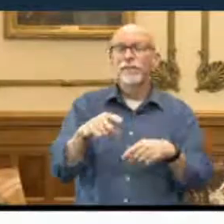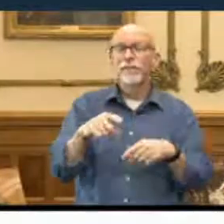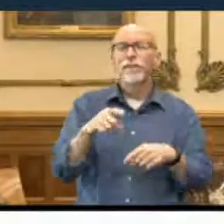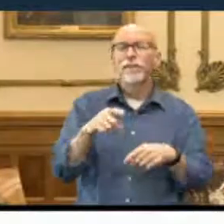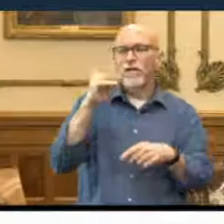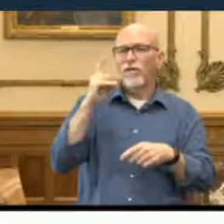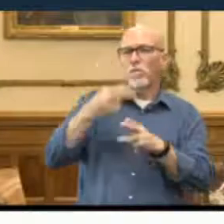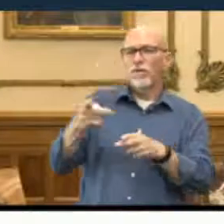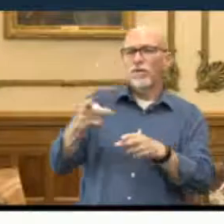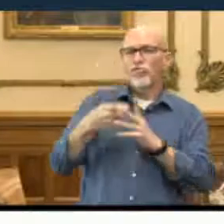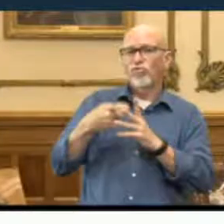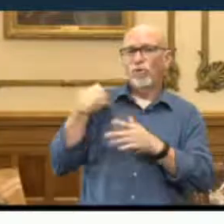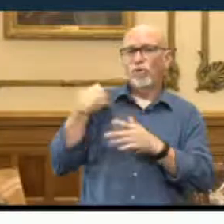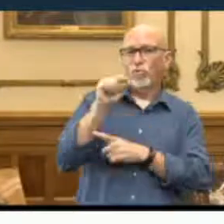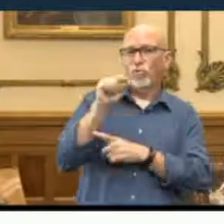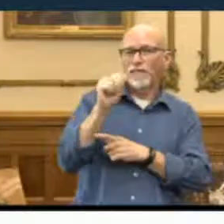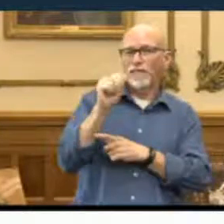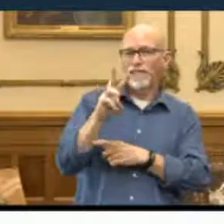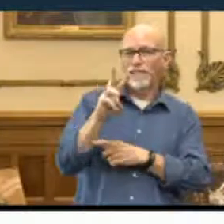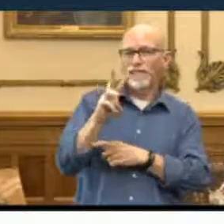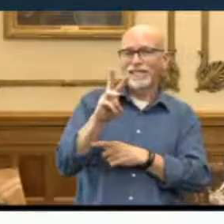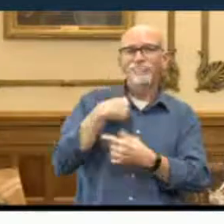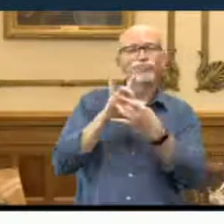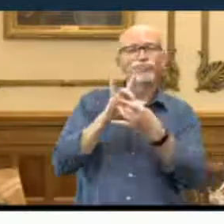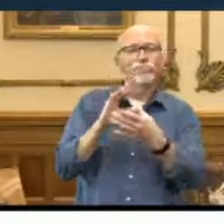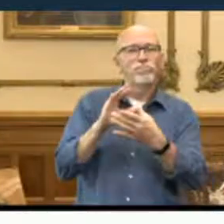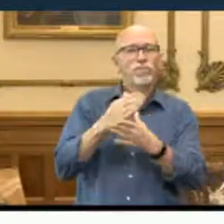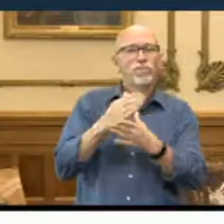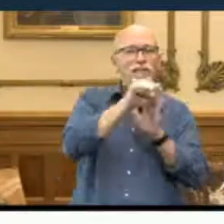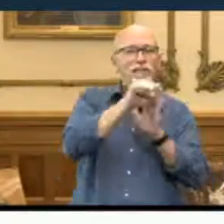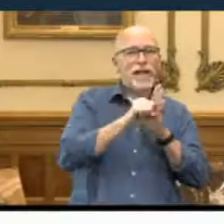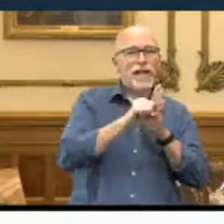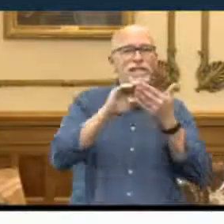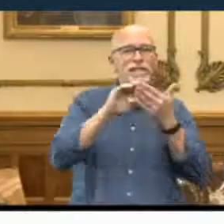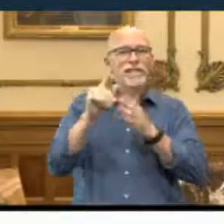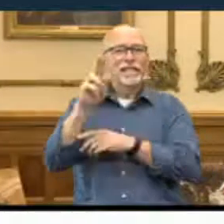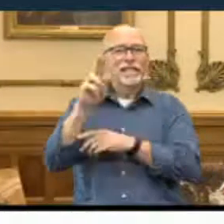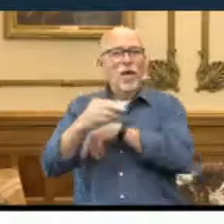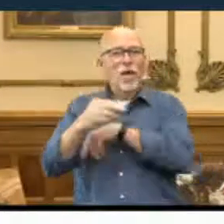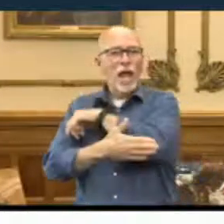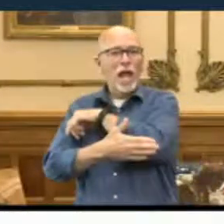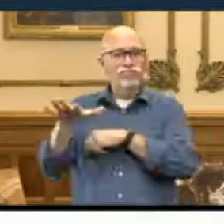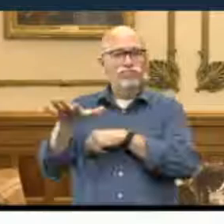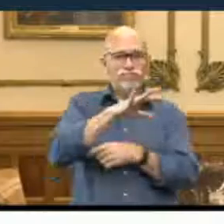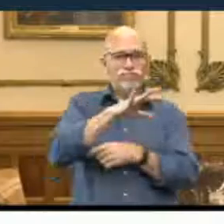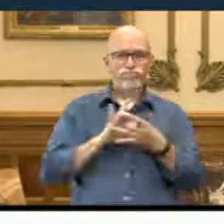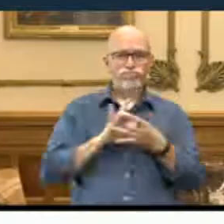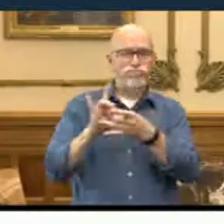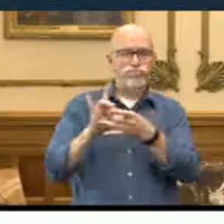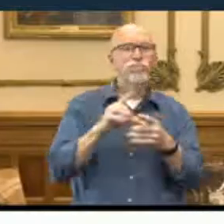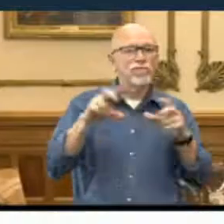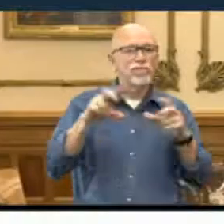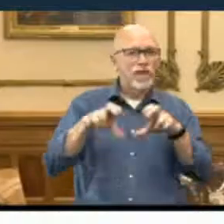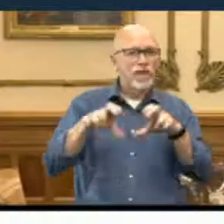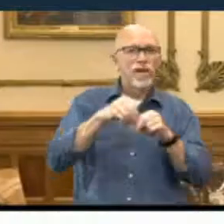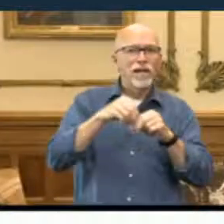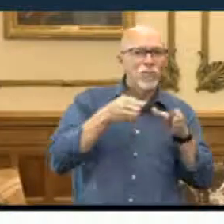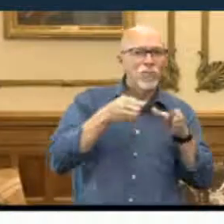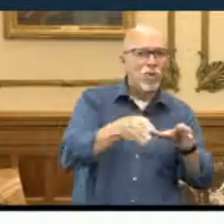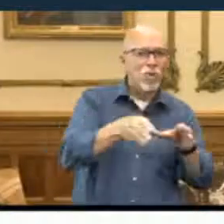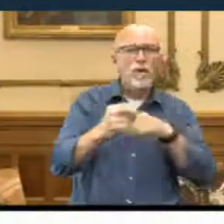in 2016 as a partnership between the state, cities, towns, and counties to invest in local road and bridge